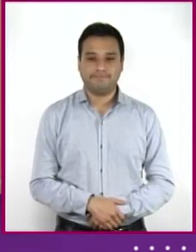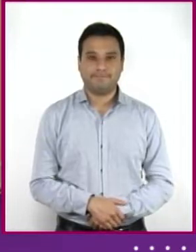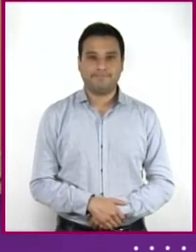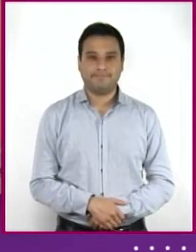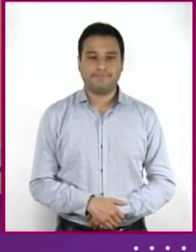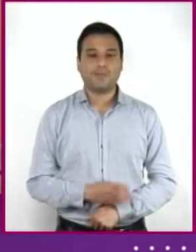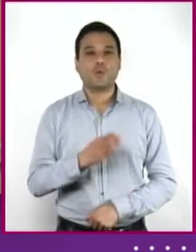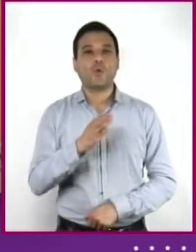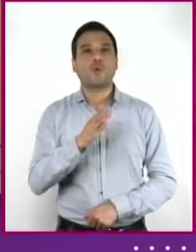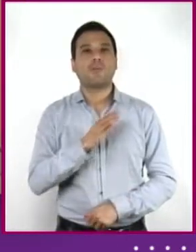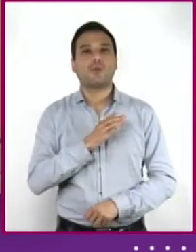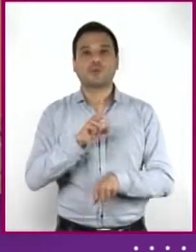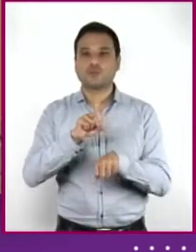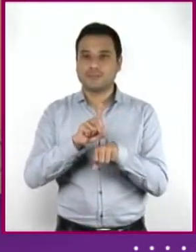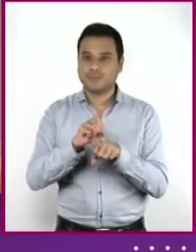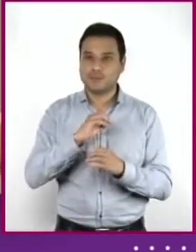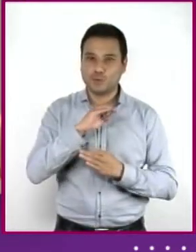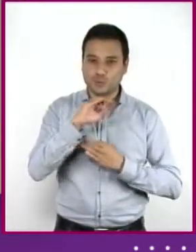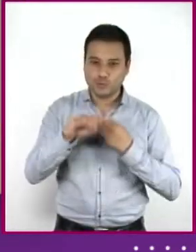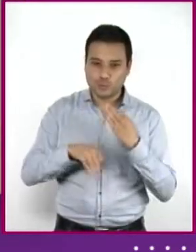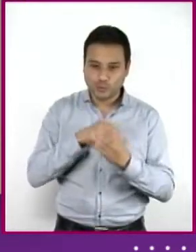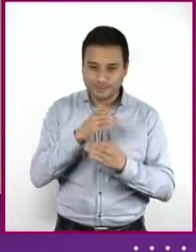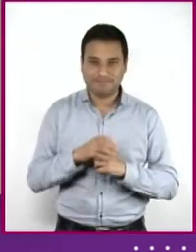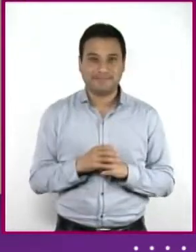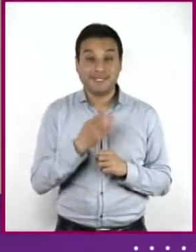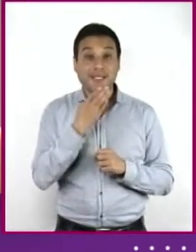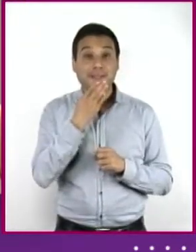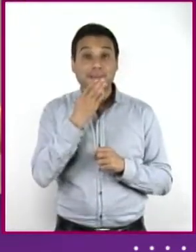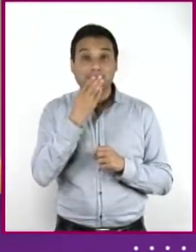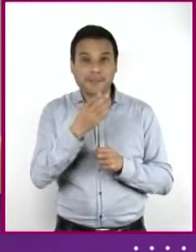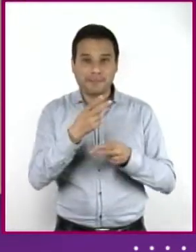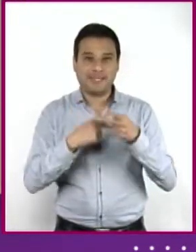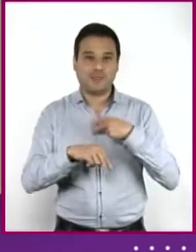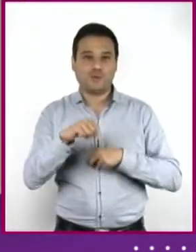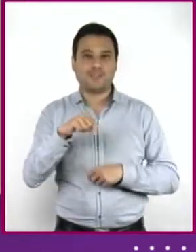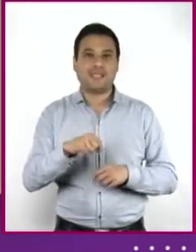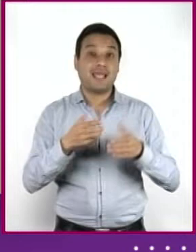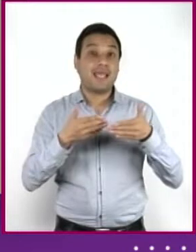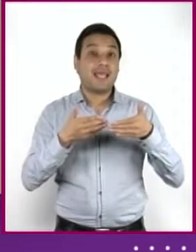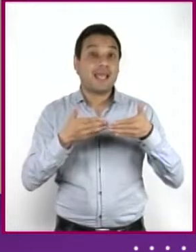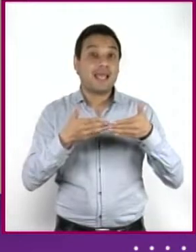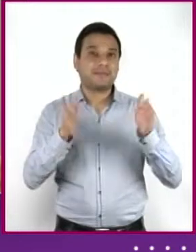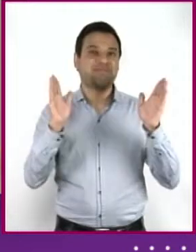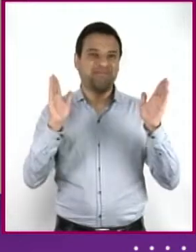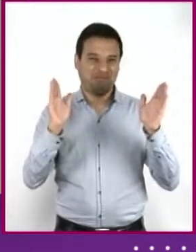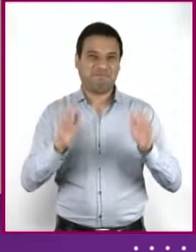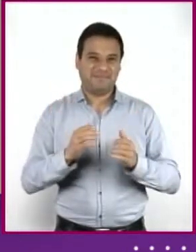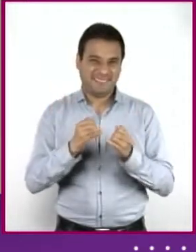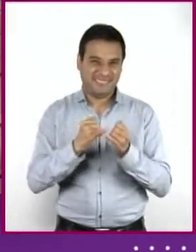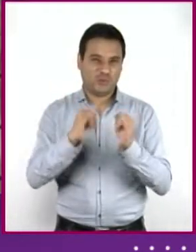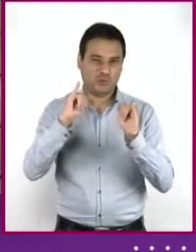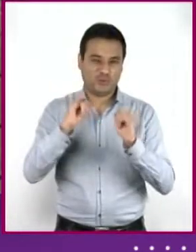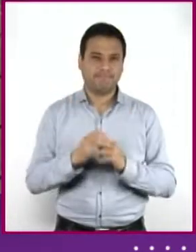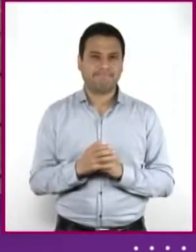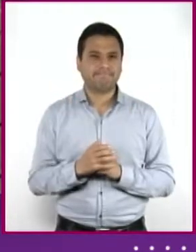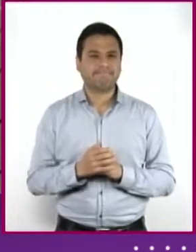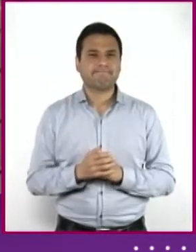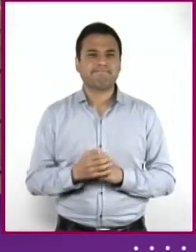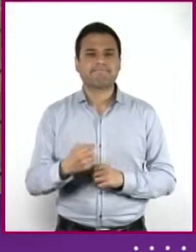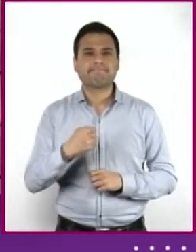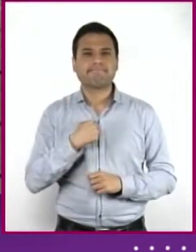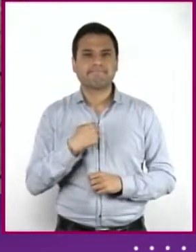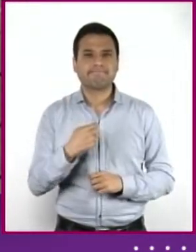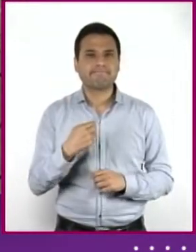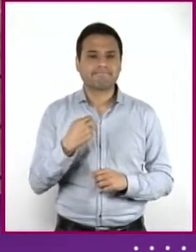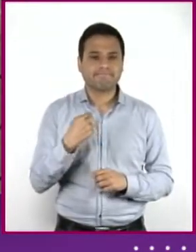Good morning, everyone, and welcome to the opening of La Covacha. Let me introduce myself. My name